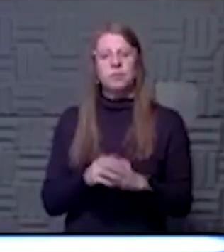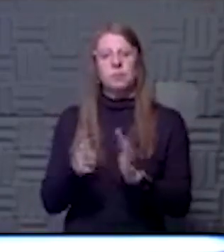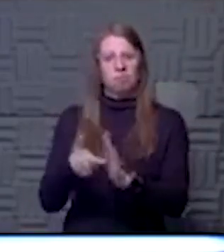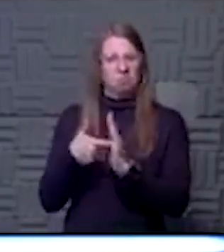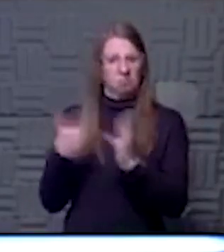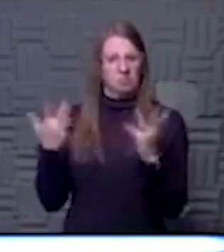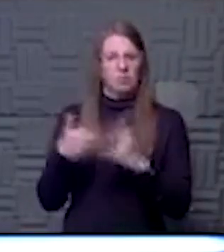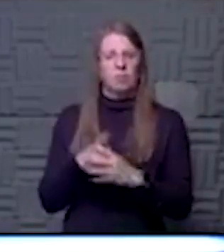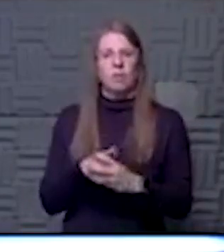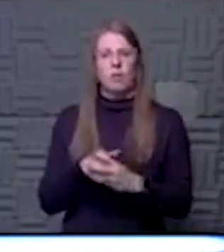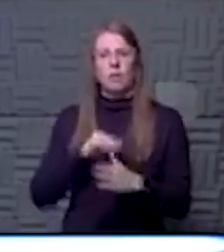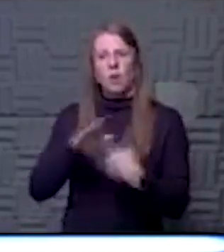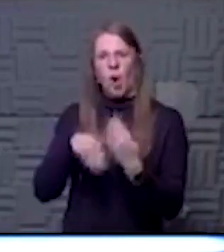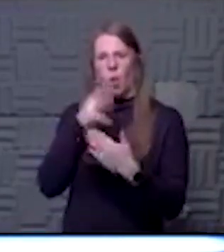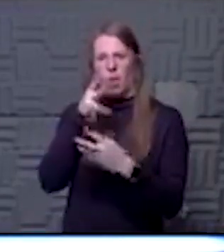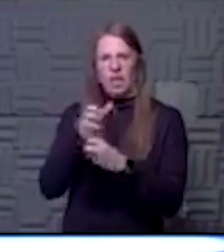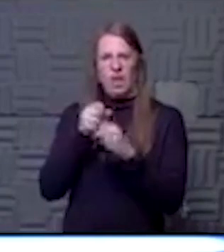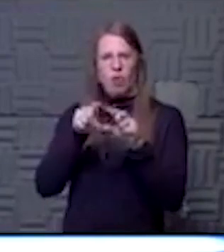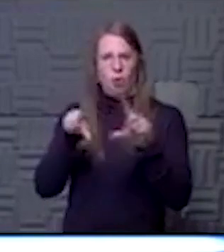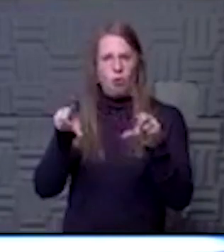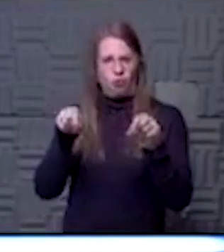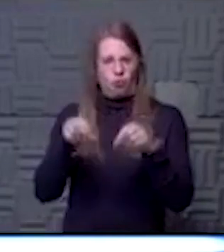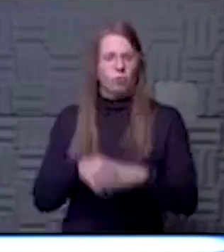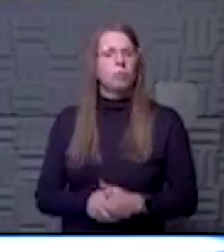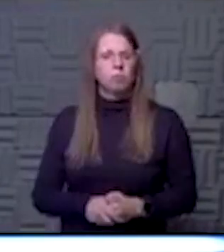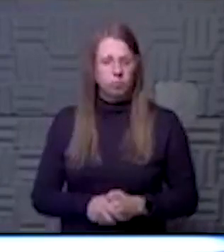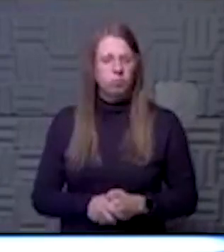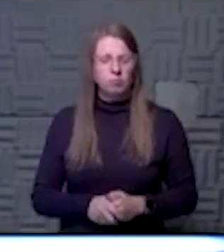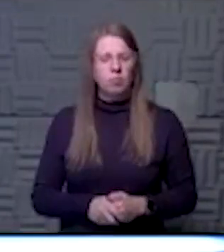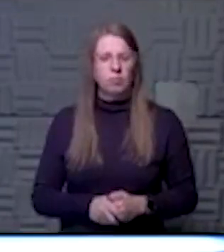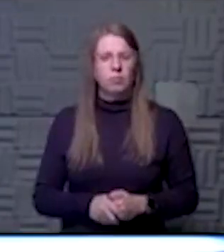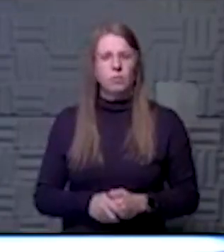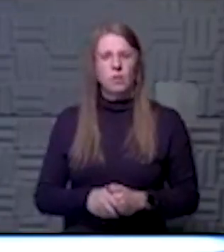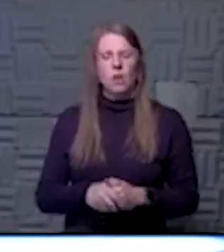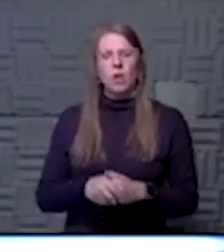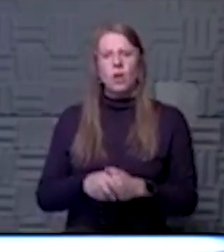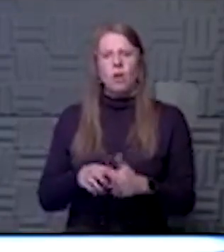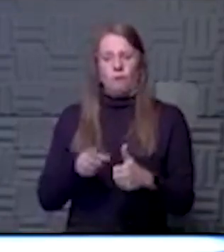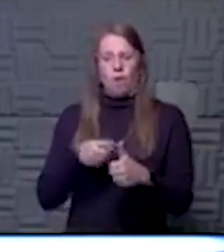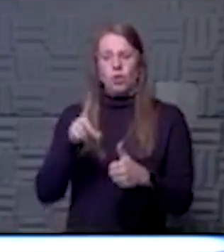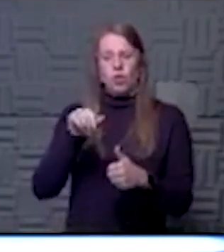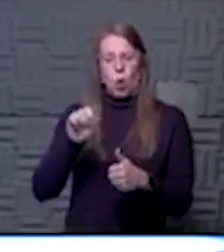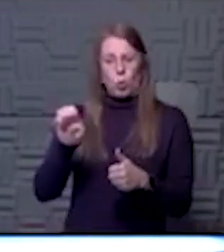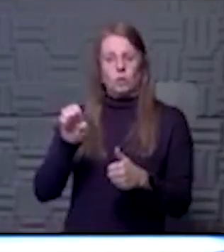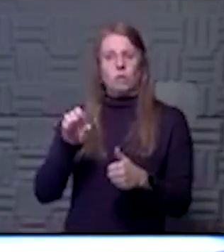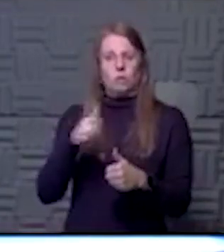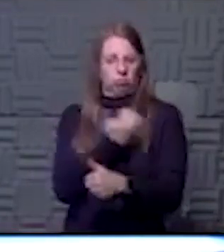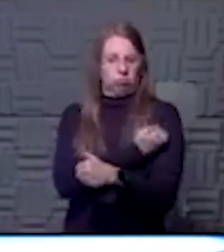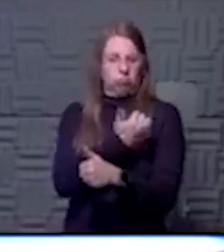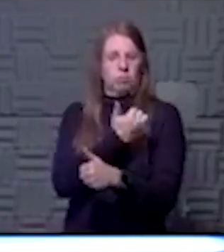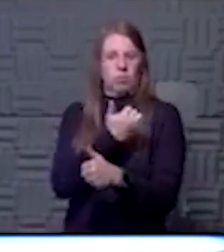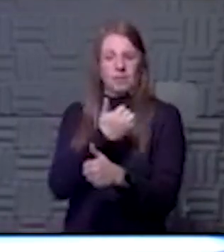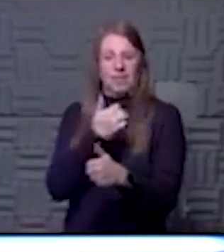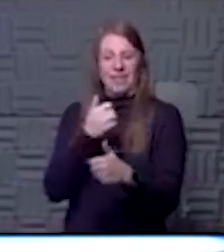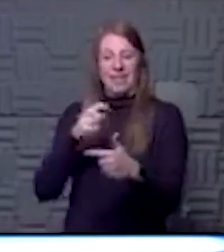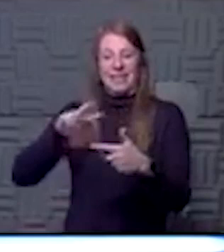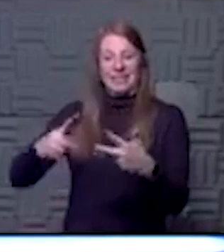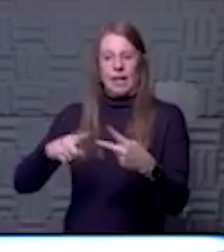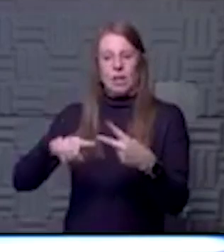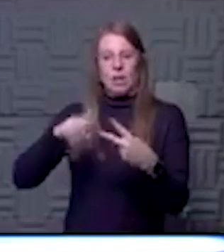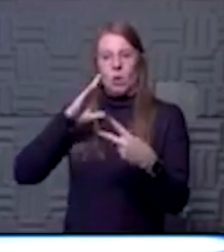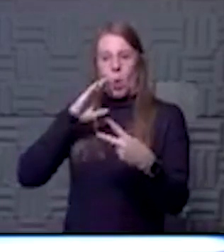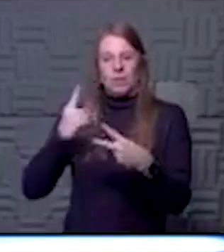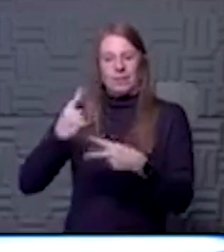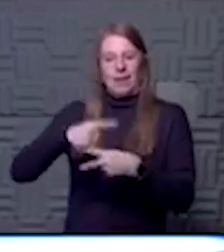is everybody will get a card that with your first dose, and that will tell you when you should come back for your second dose,